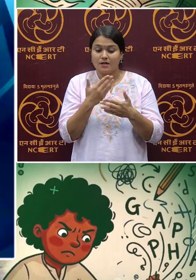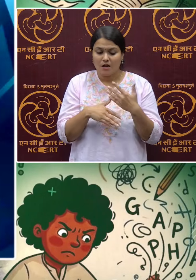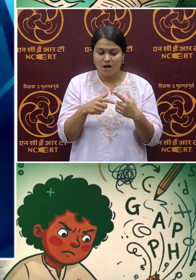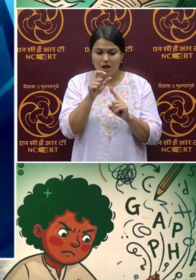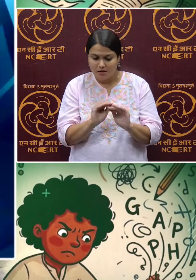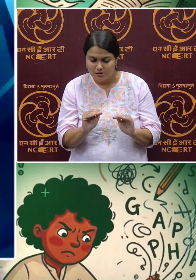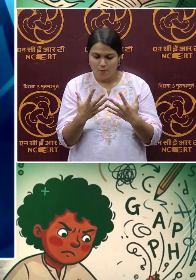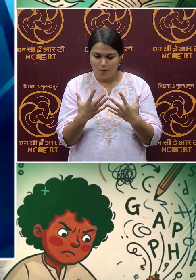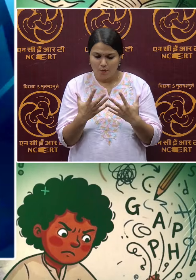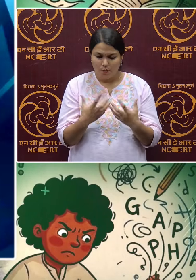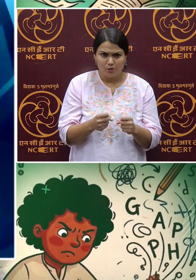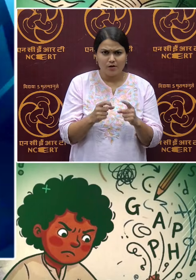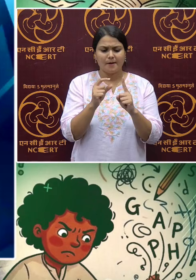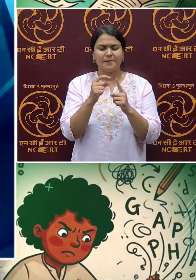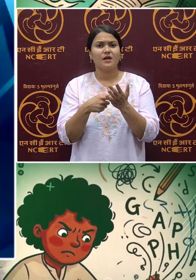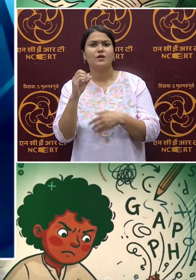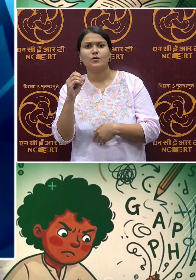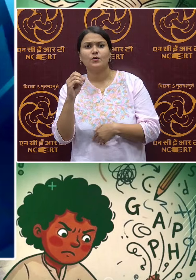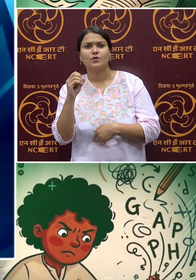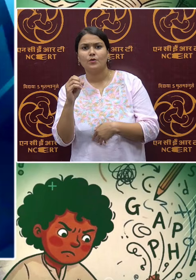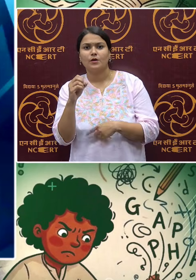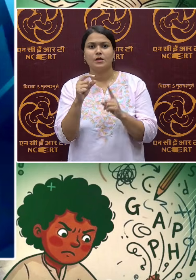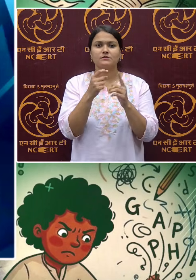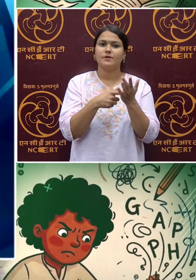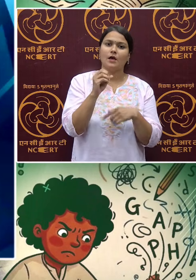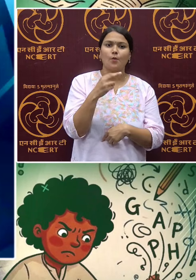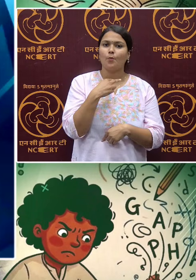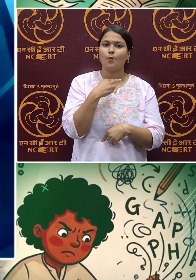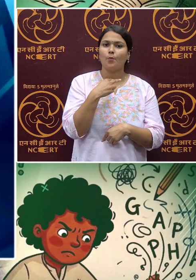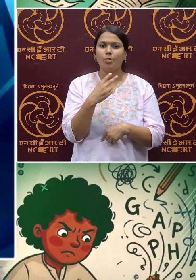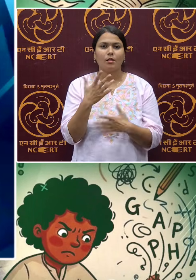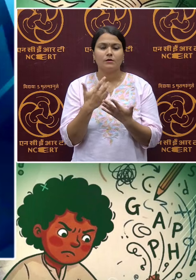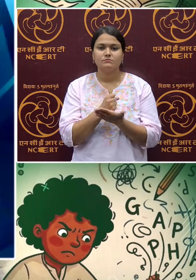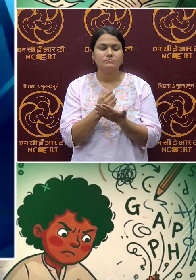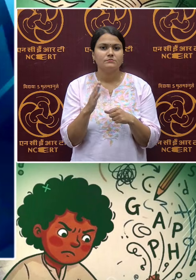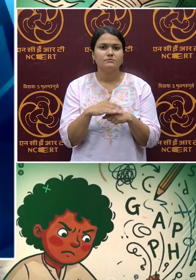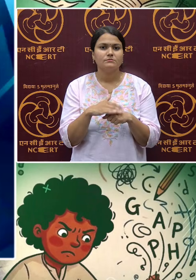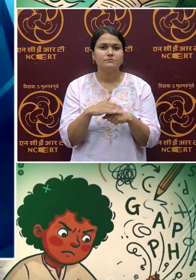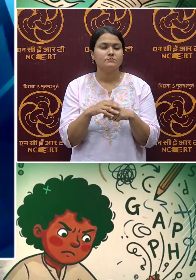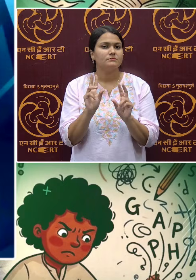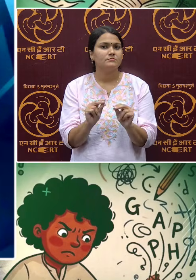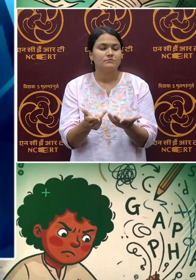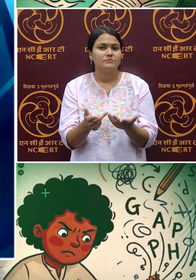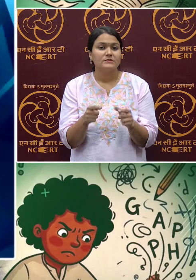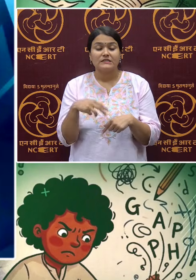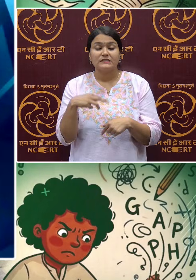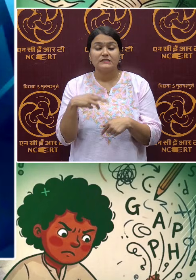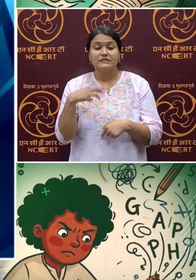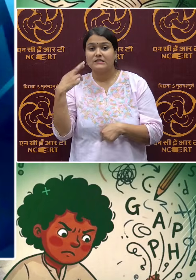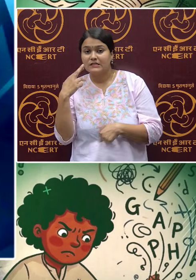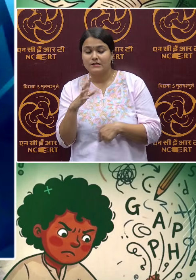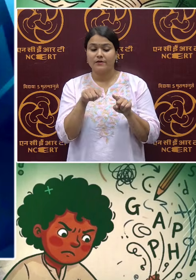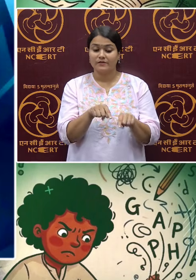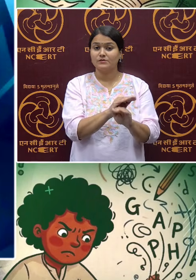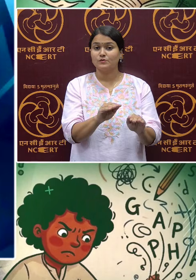read PRO, it will be PRO only. It will never be pro. So, in the same way, that is one reason that dyslexic child